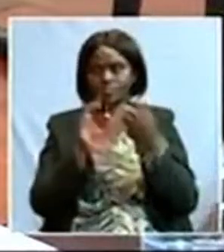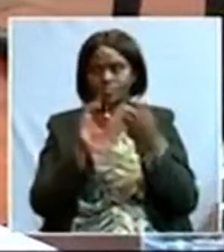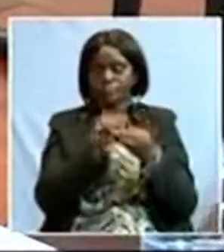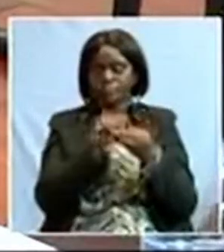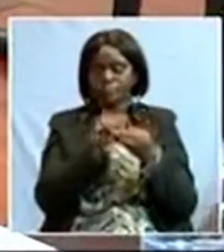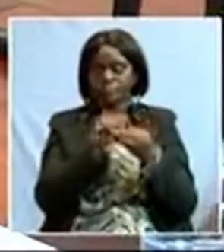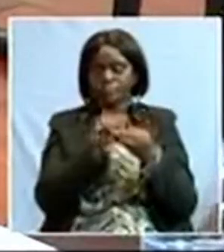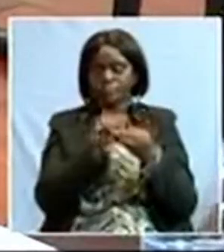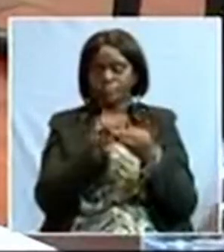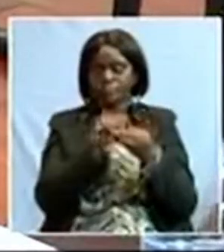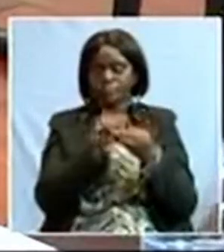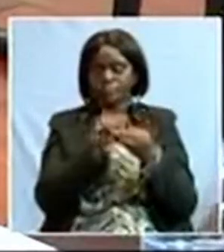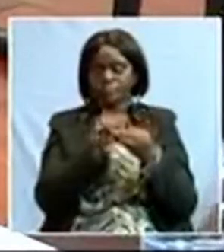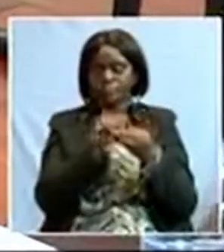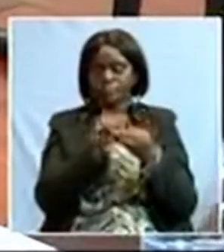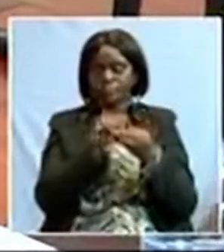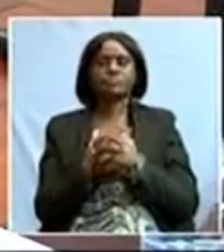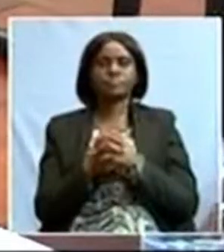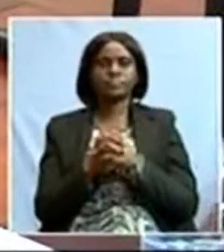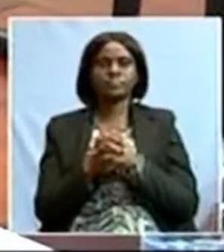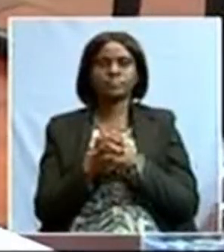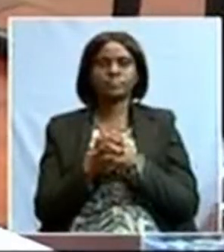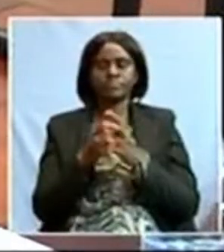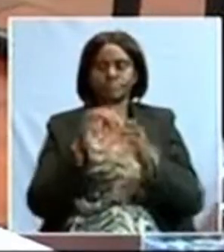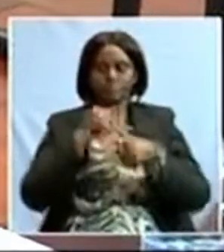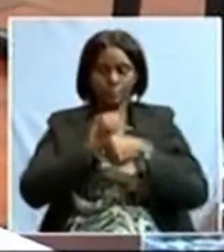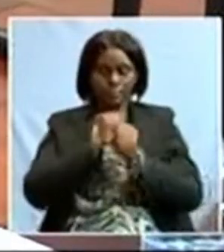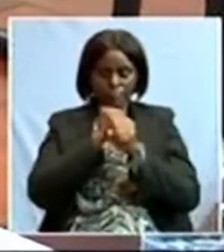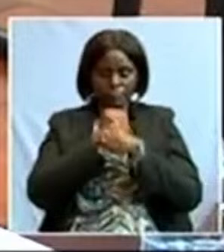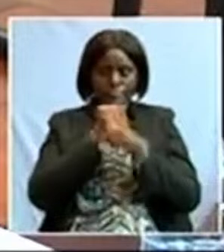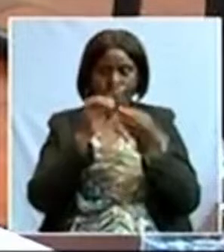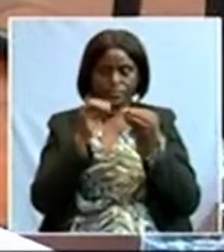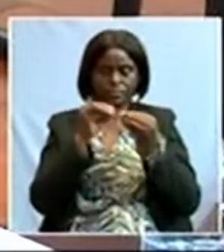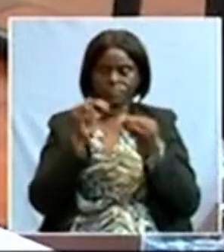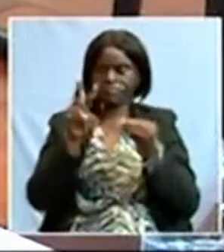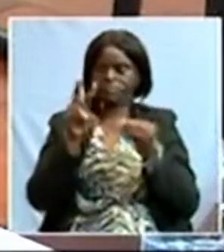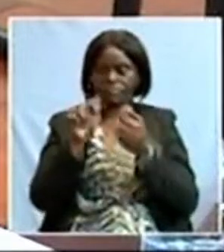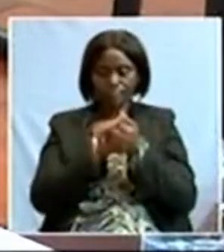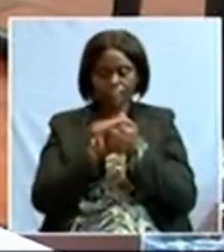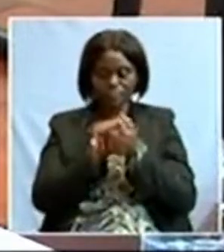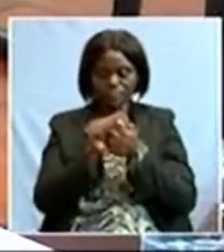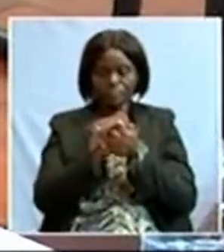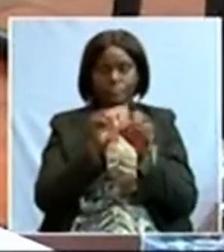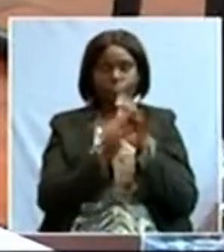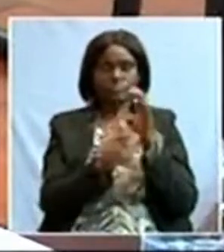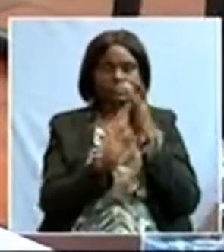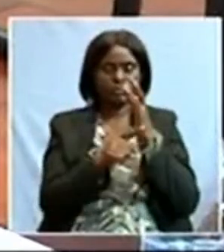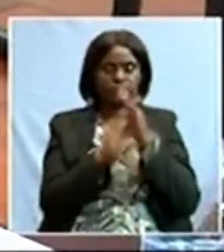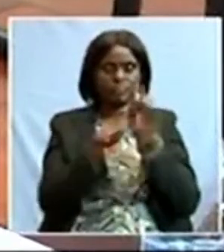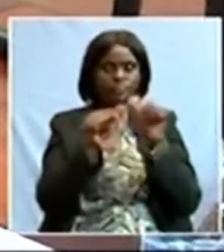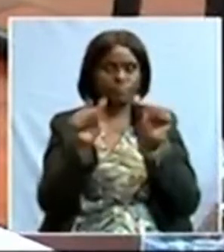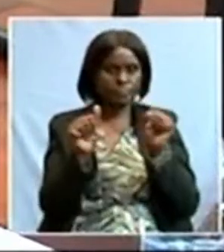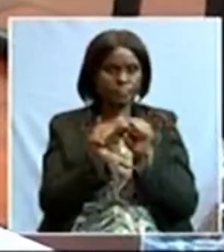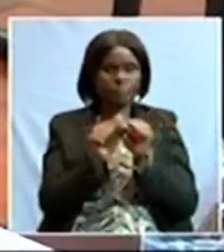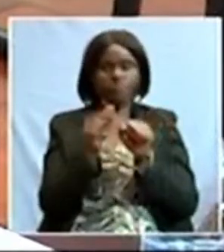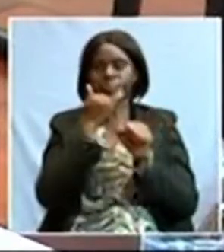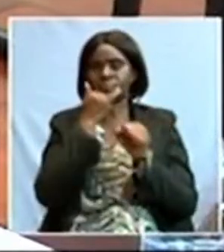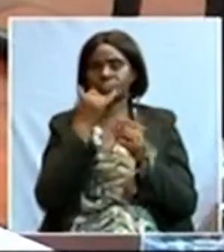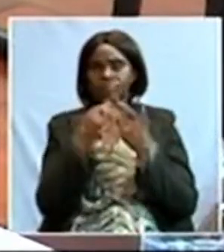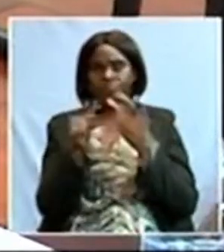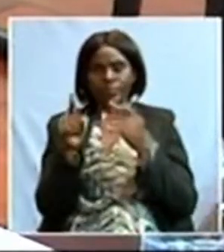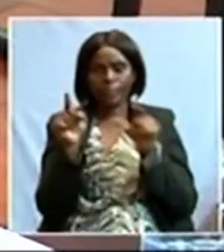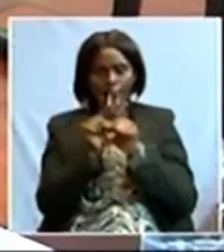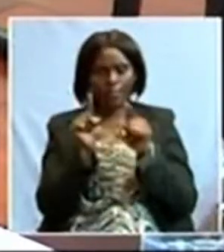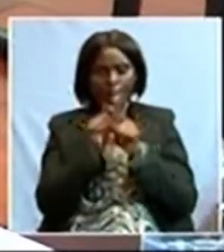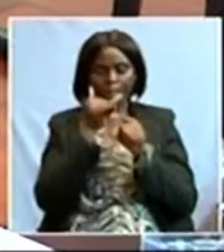wells as planned. Formulation of V-wash committees in peri-urban areas. Cause of the query.